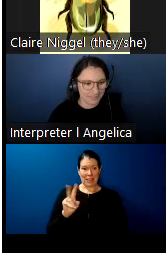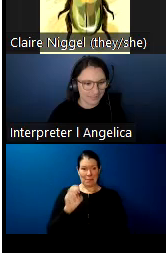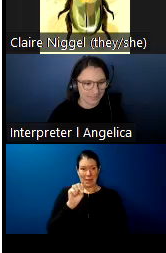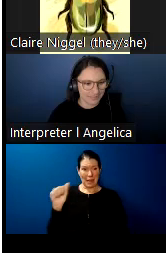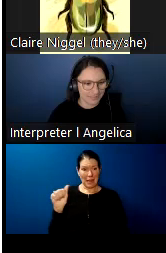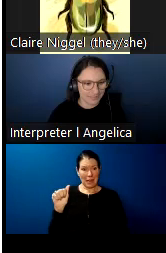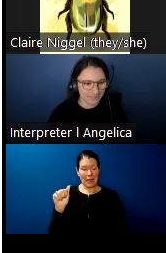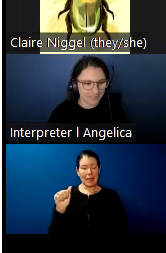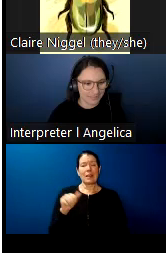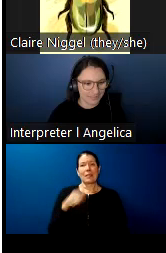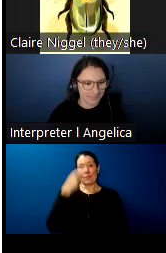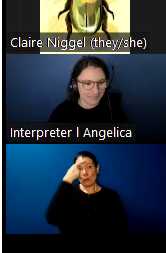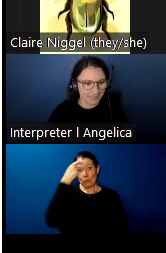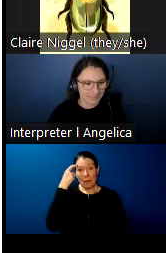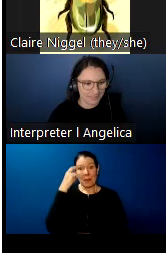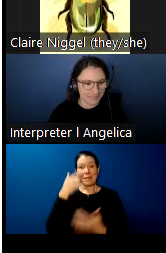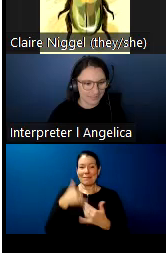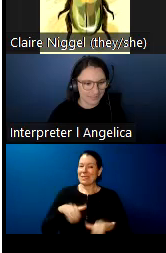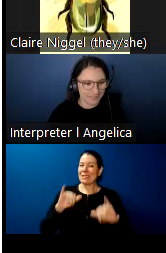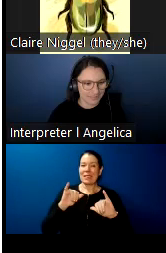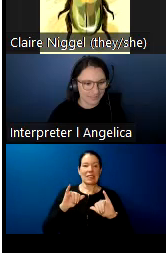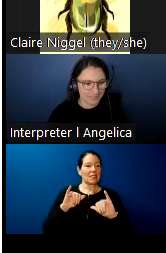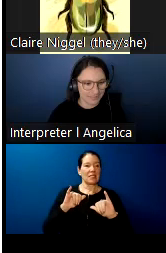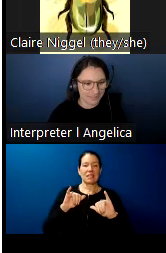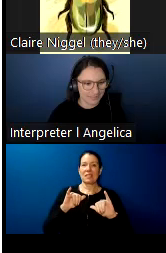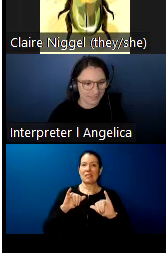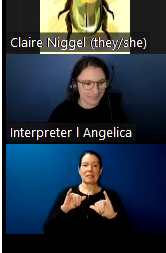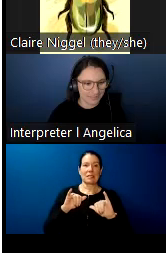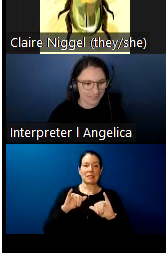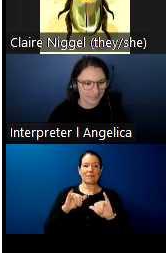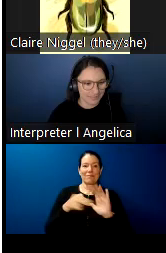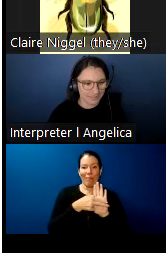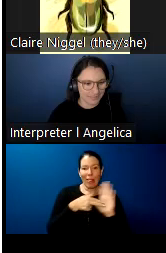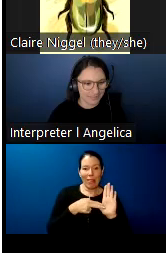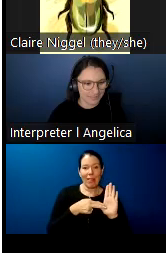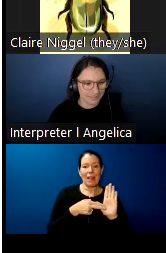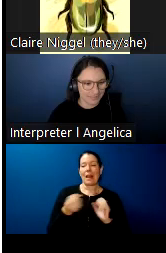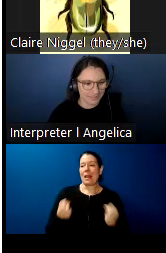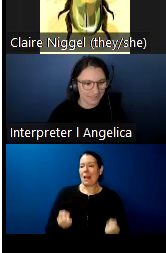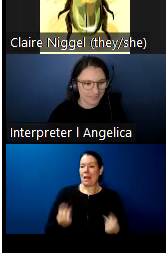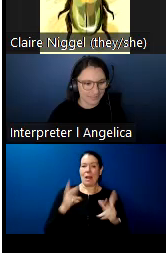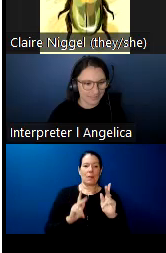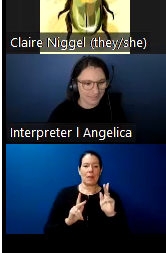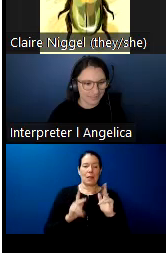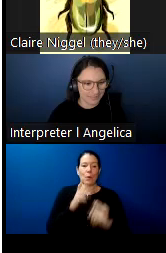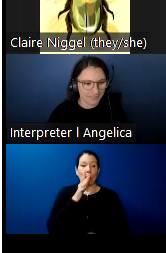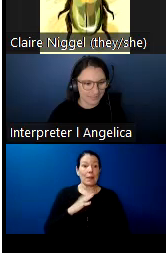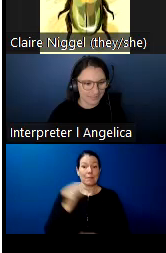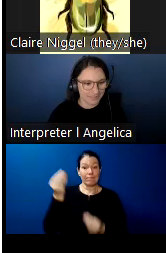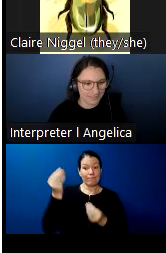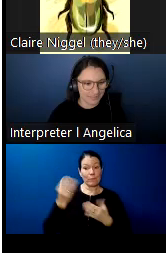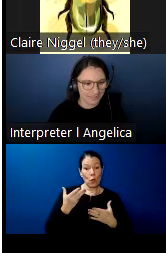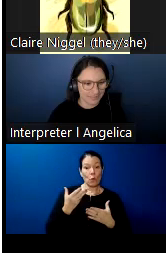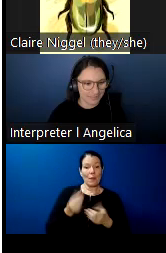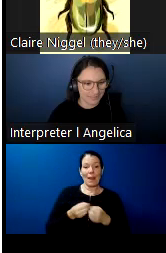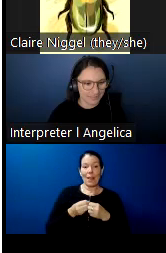sexual trauma is still full of taboo and stigmatized. And the number of women who have told me that they have lost